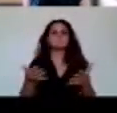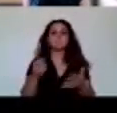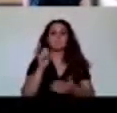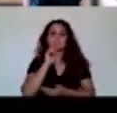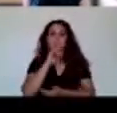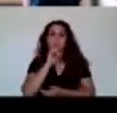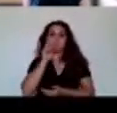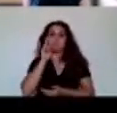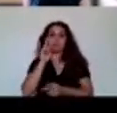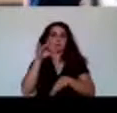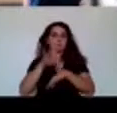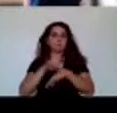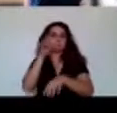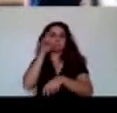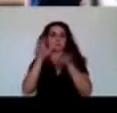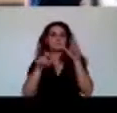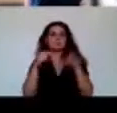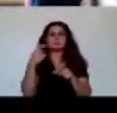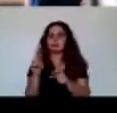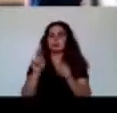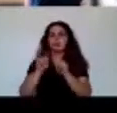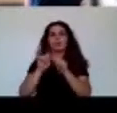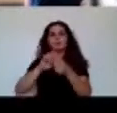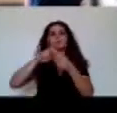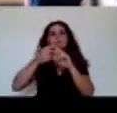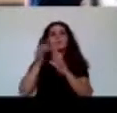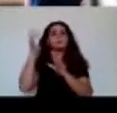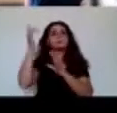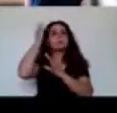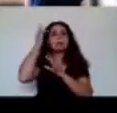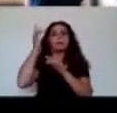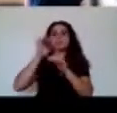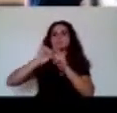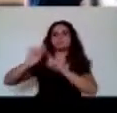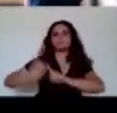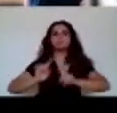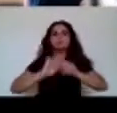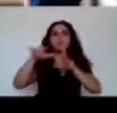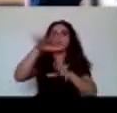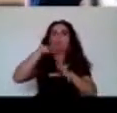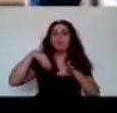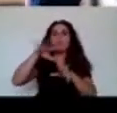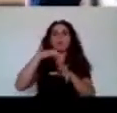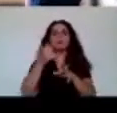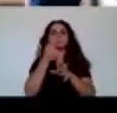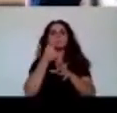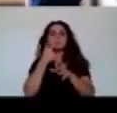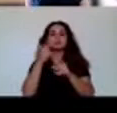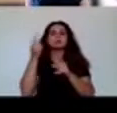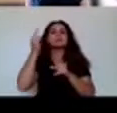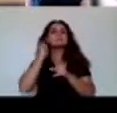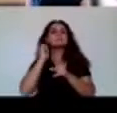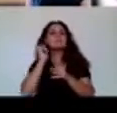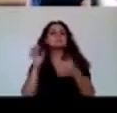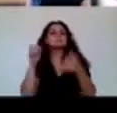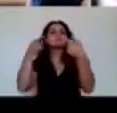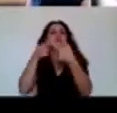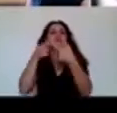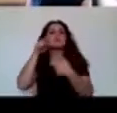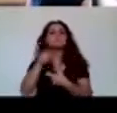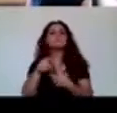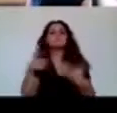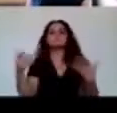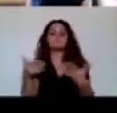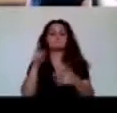at patients with damage to different areas of the brain and learn about which parts of the brain are important for this form of learning. In this